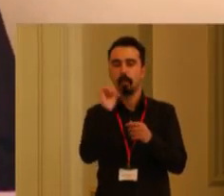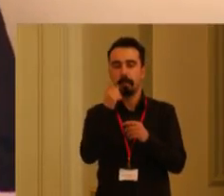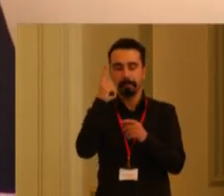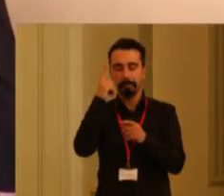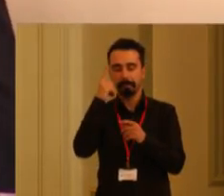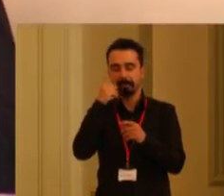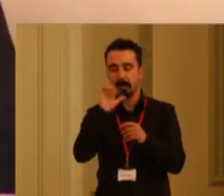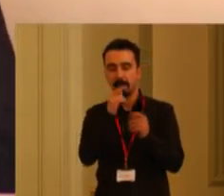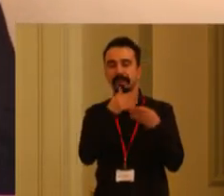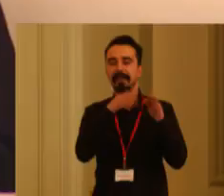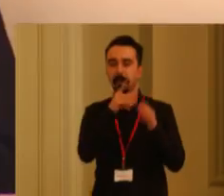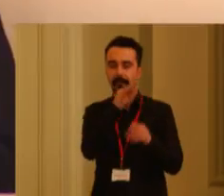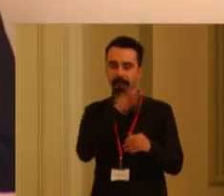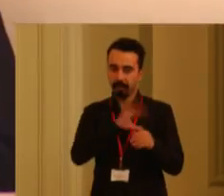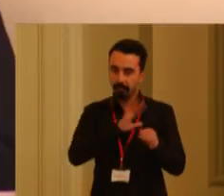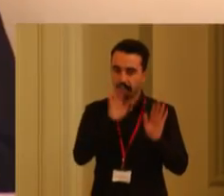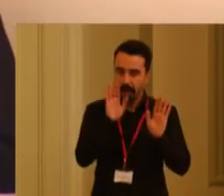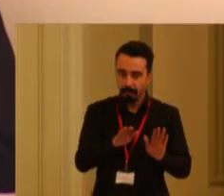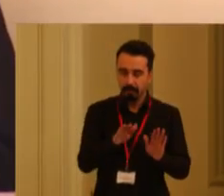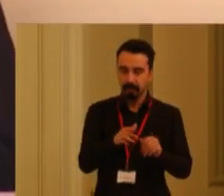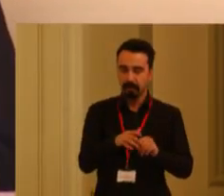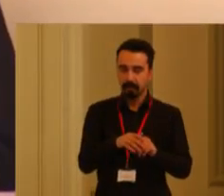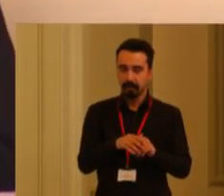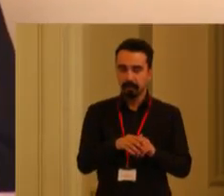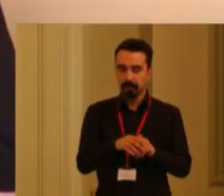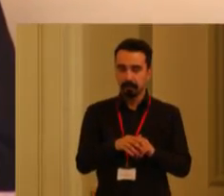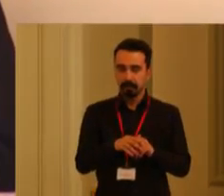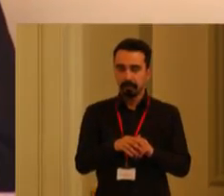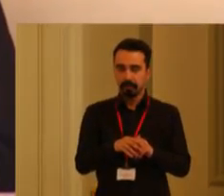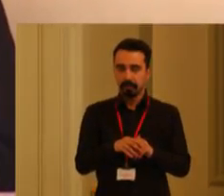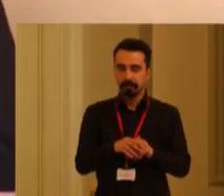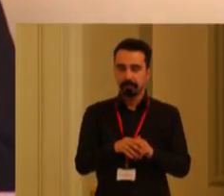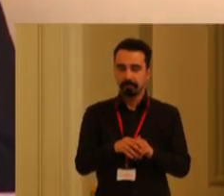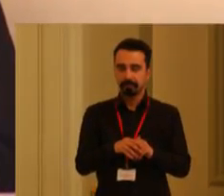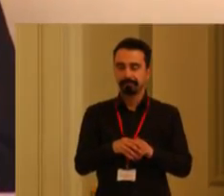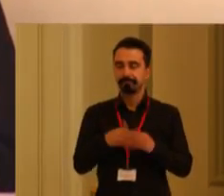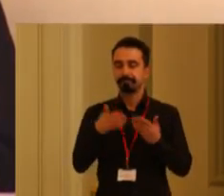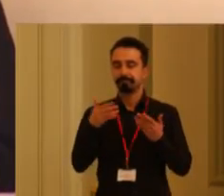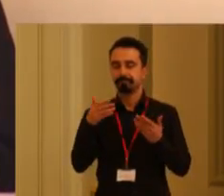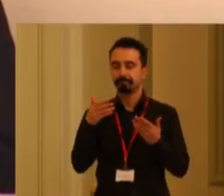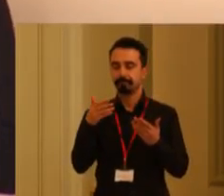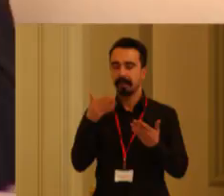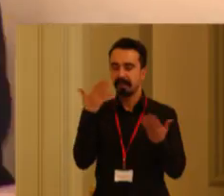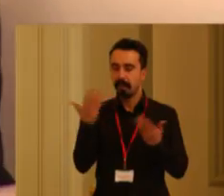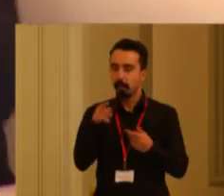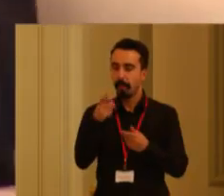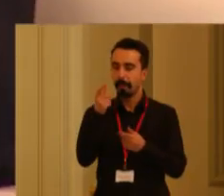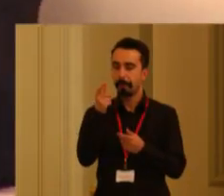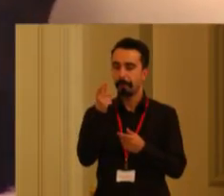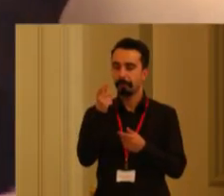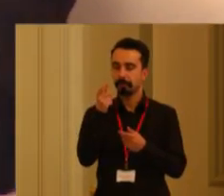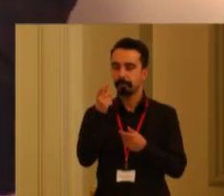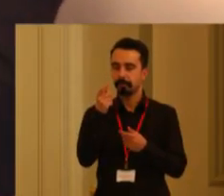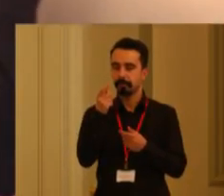hierarchical. And who cares about hierarchical big business? It might be useful in some places, but obviously not useful